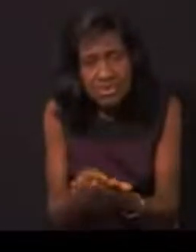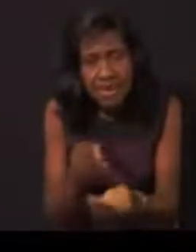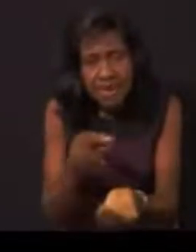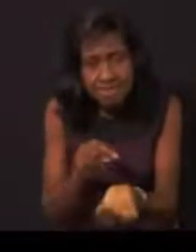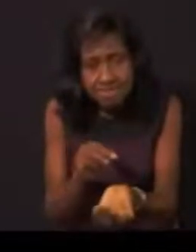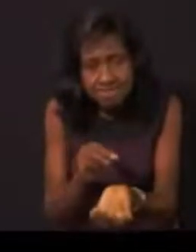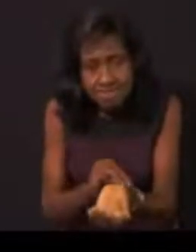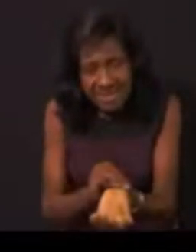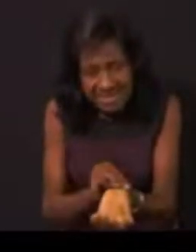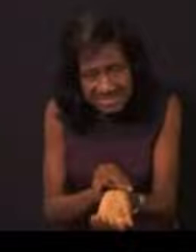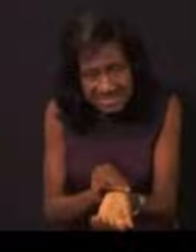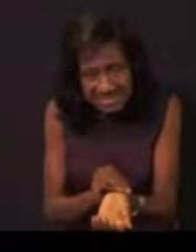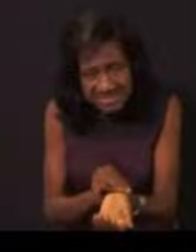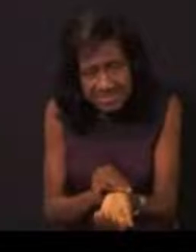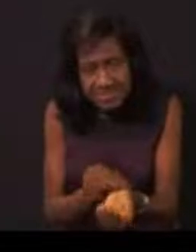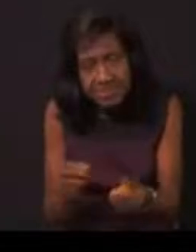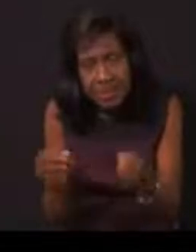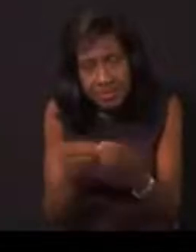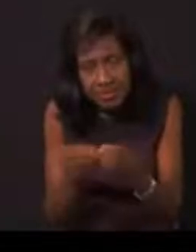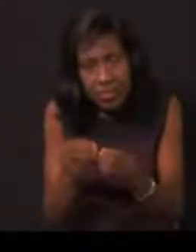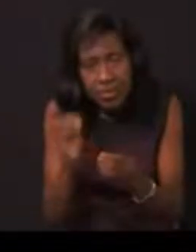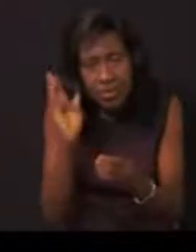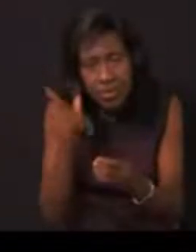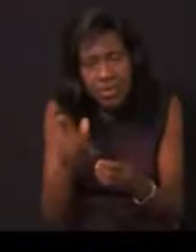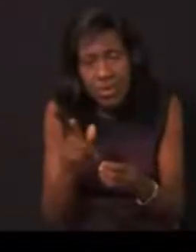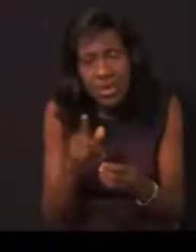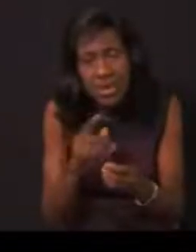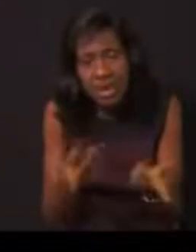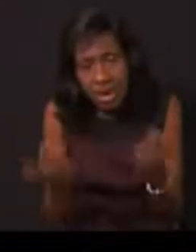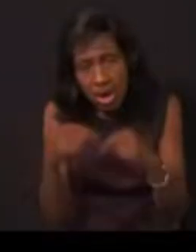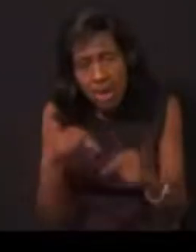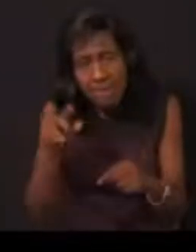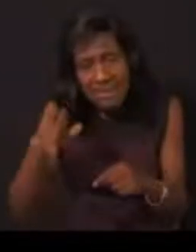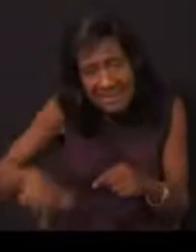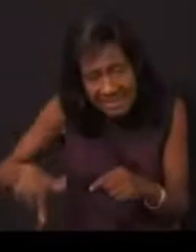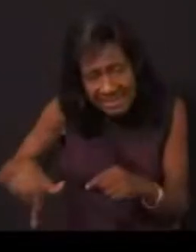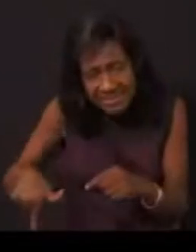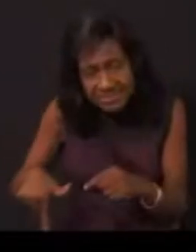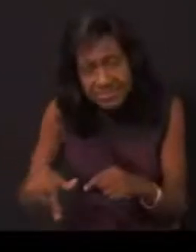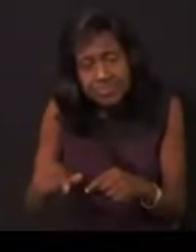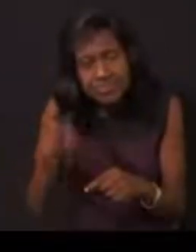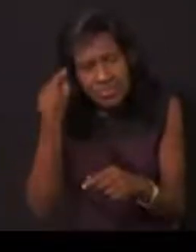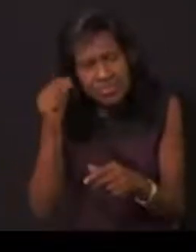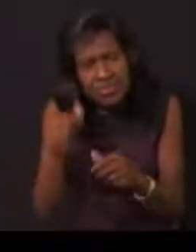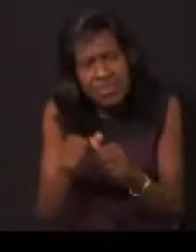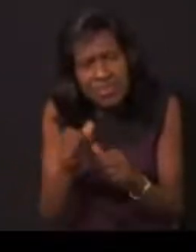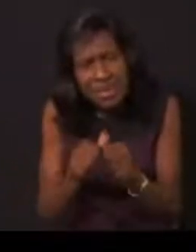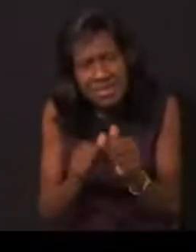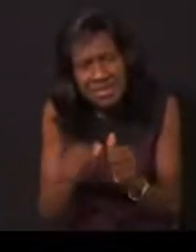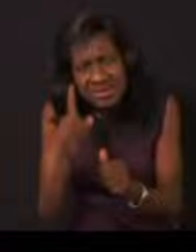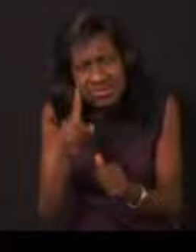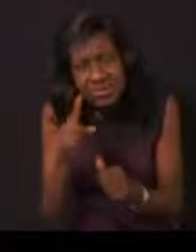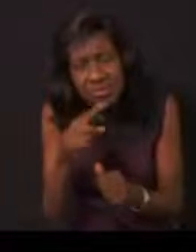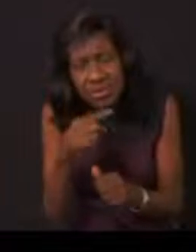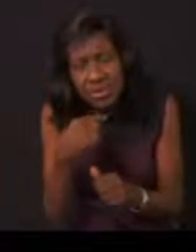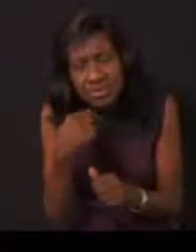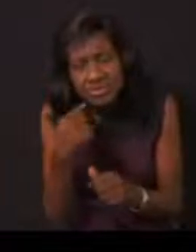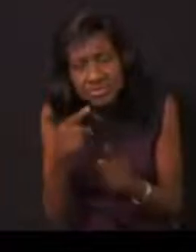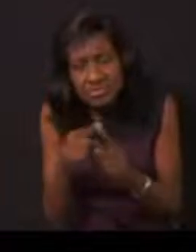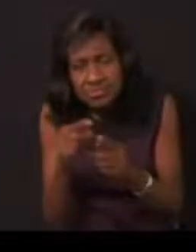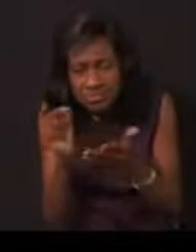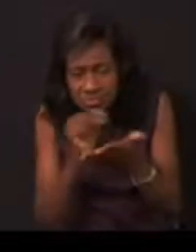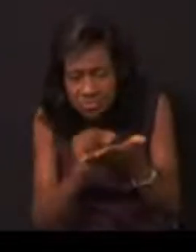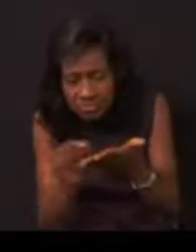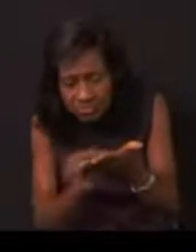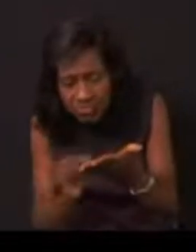additional stock are on order. I would also like to remind everyone who has not yet done so to sign